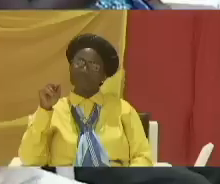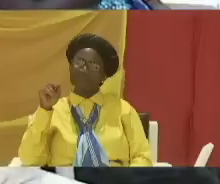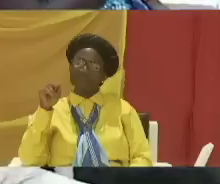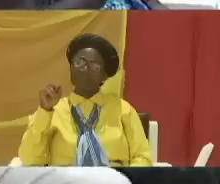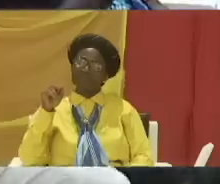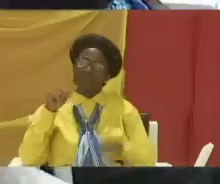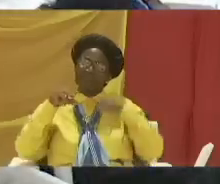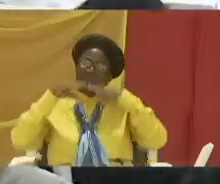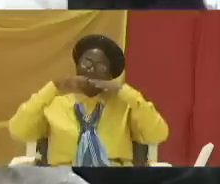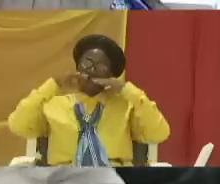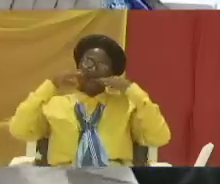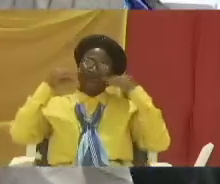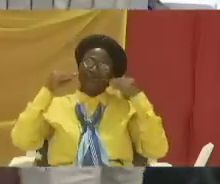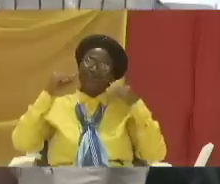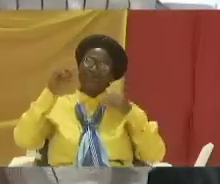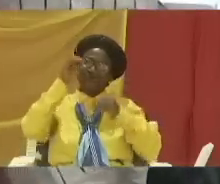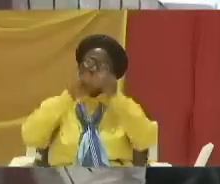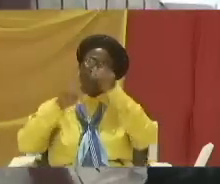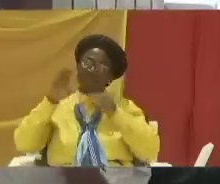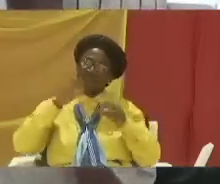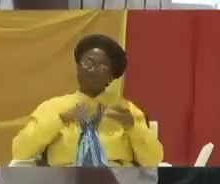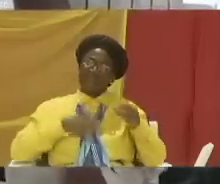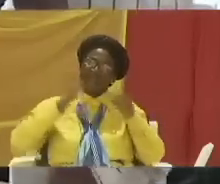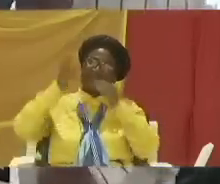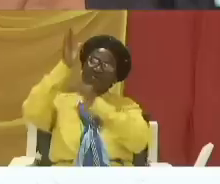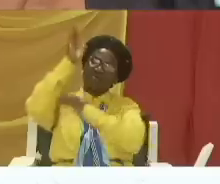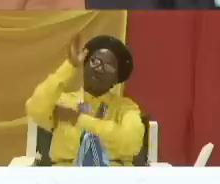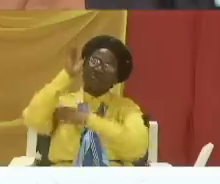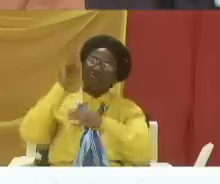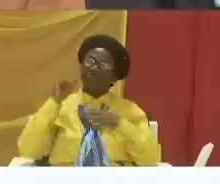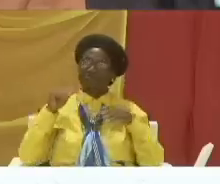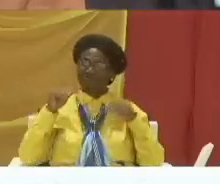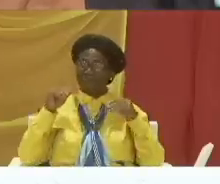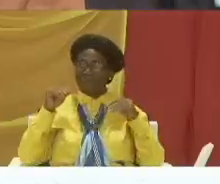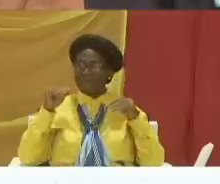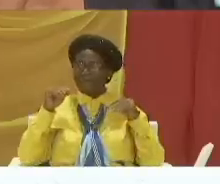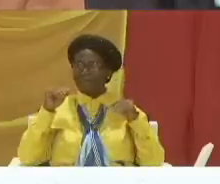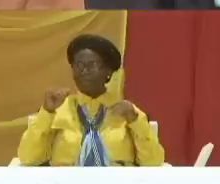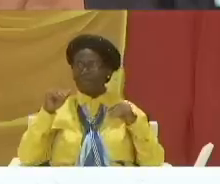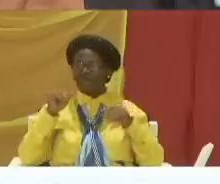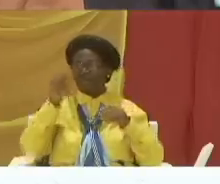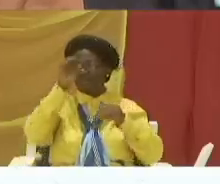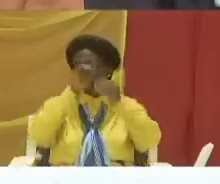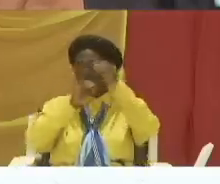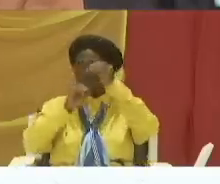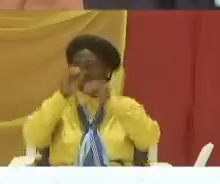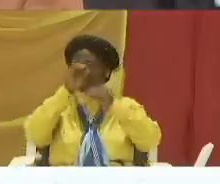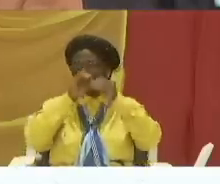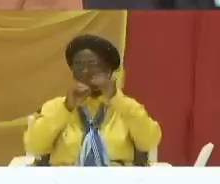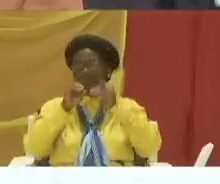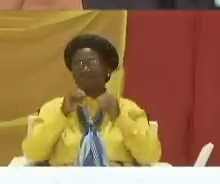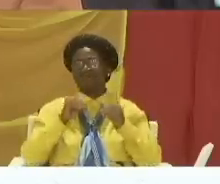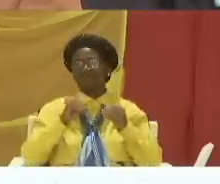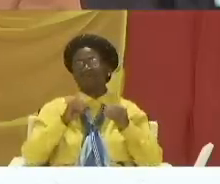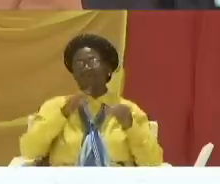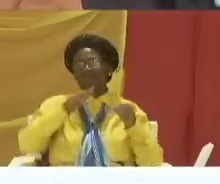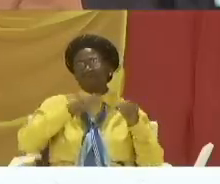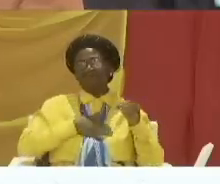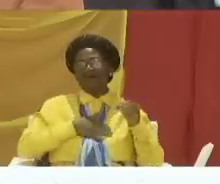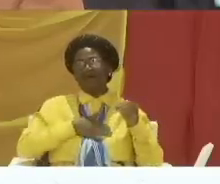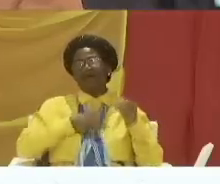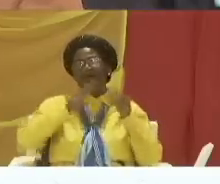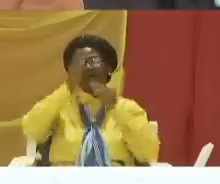Oh my God. Oh my God.